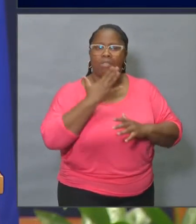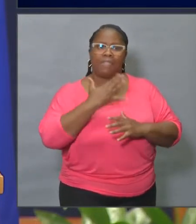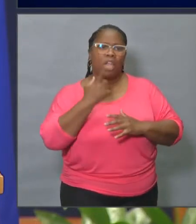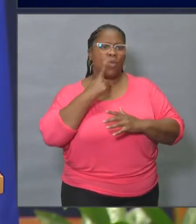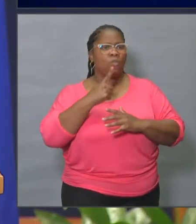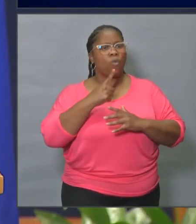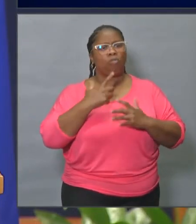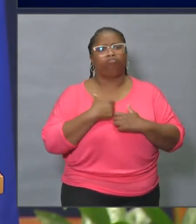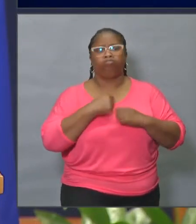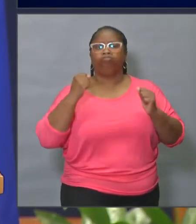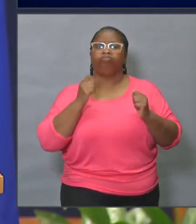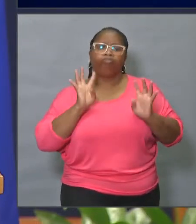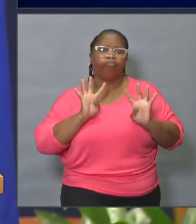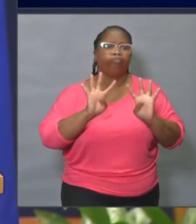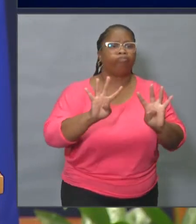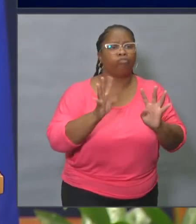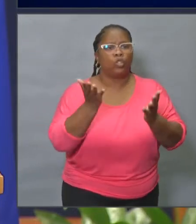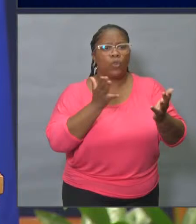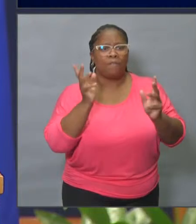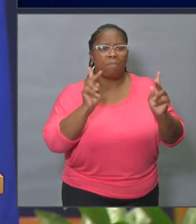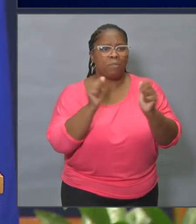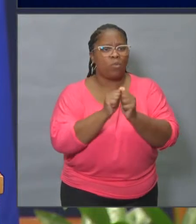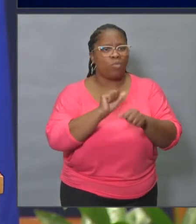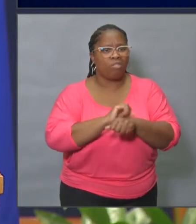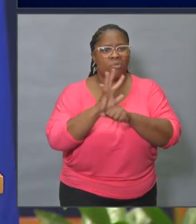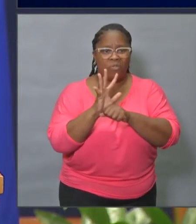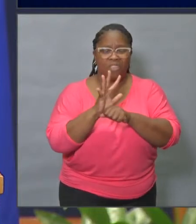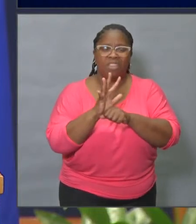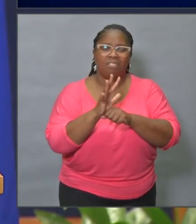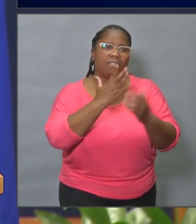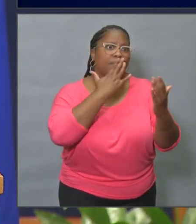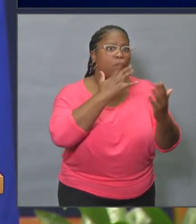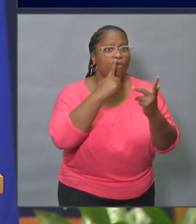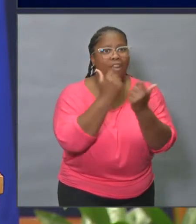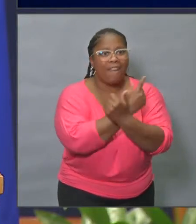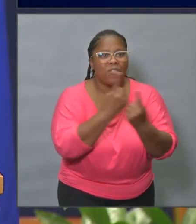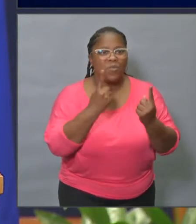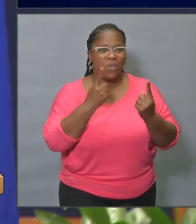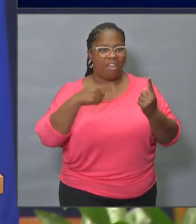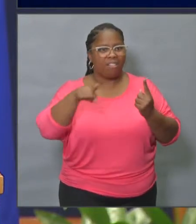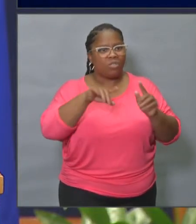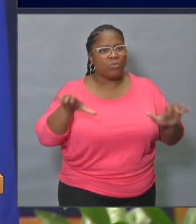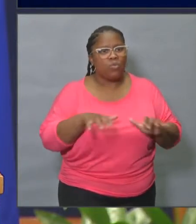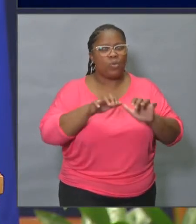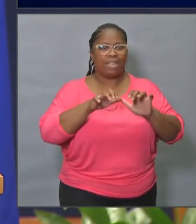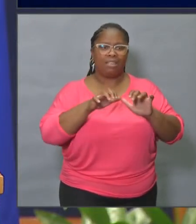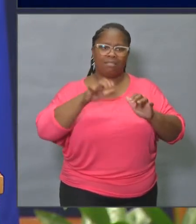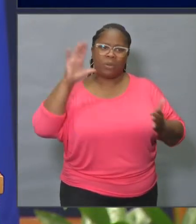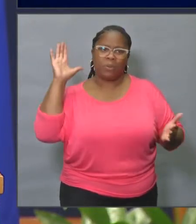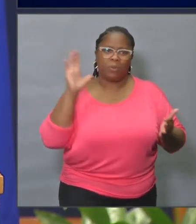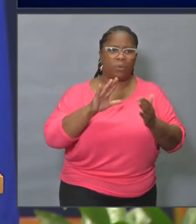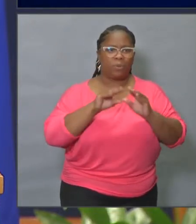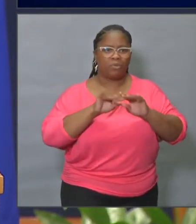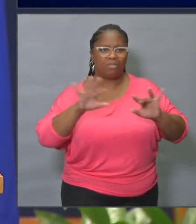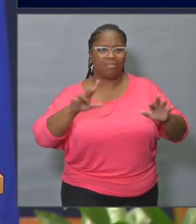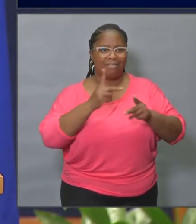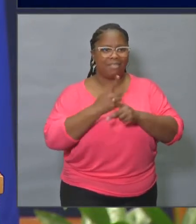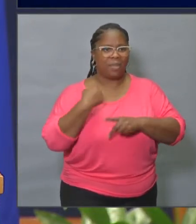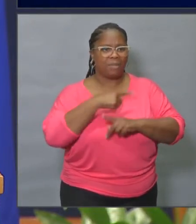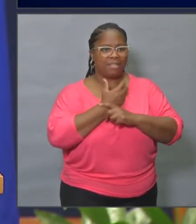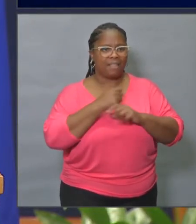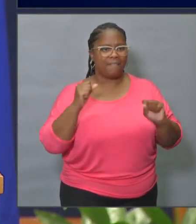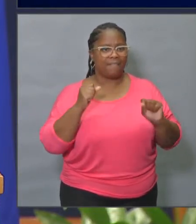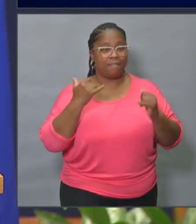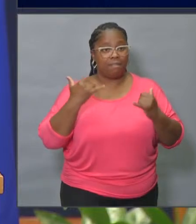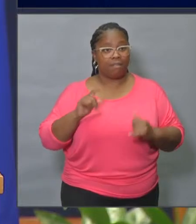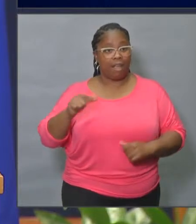and serving those with COVID, and for everything everyone is doing to help reduce transmission and keep us all safe. With that, I'll turn it